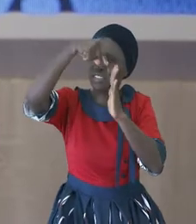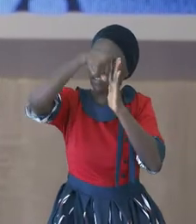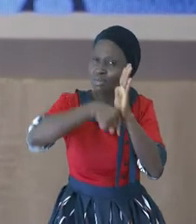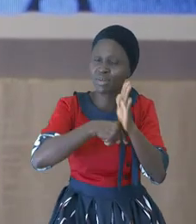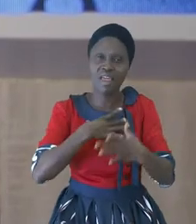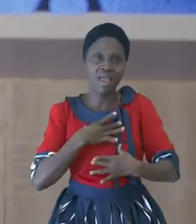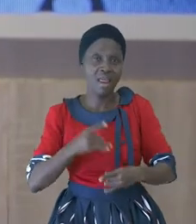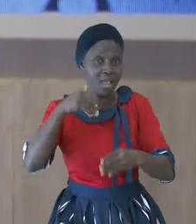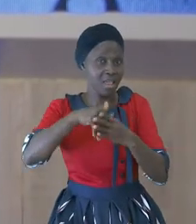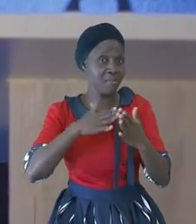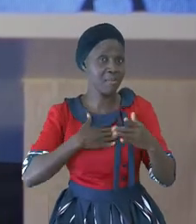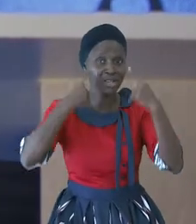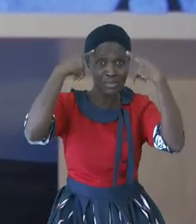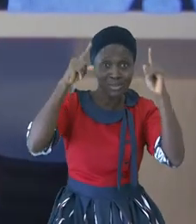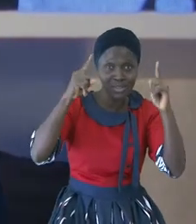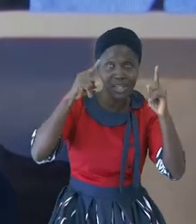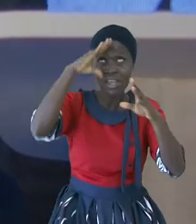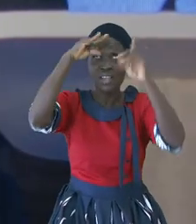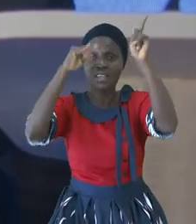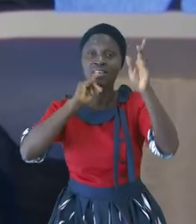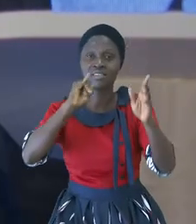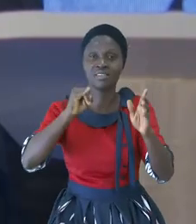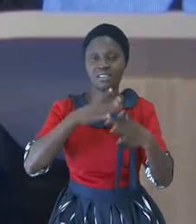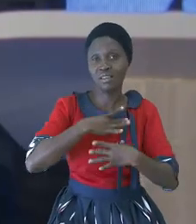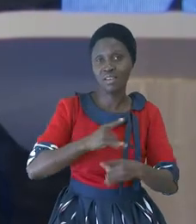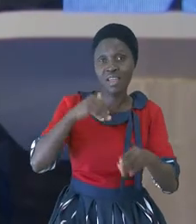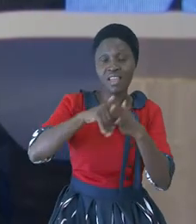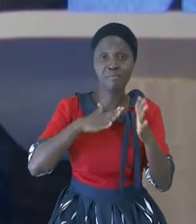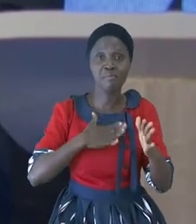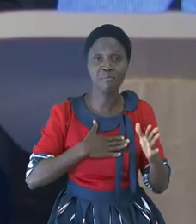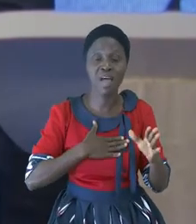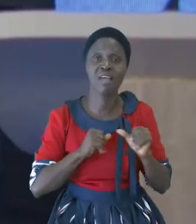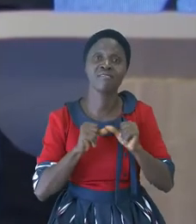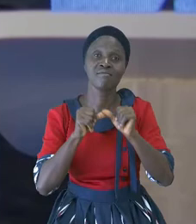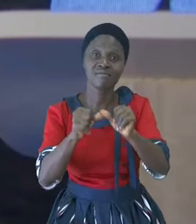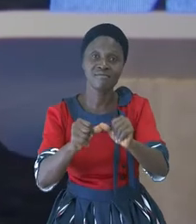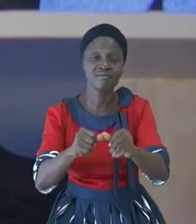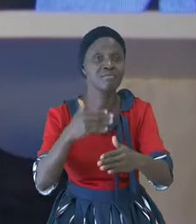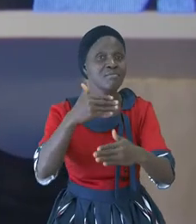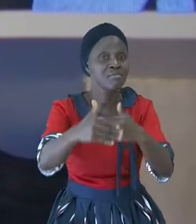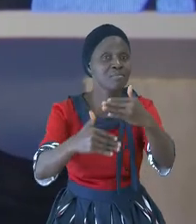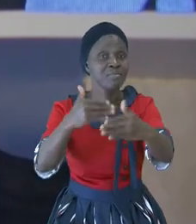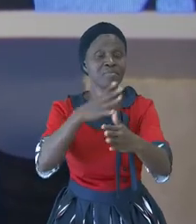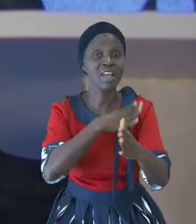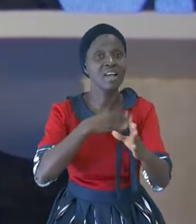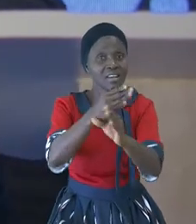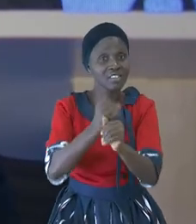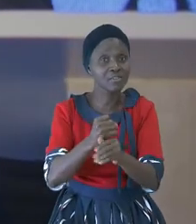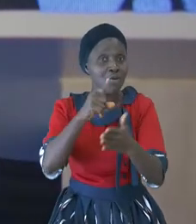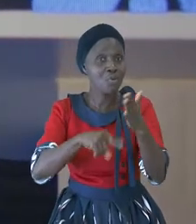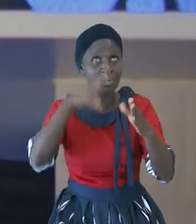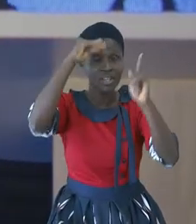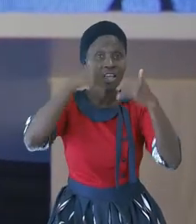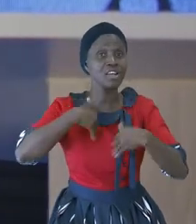interested in my success. He's interested in my moving on and achieving what he has called me to achieve.